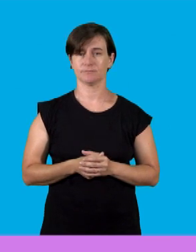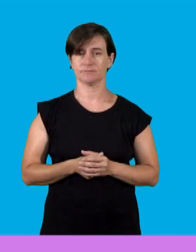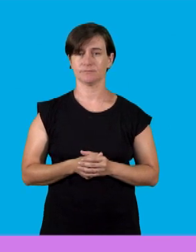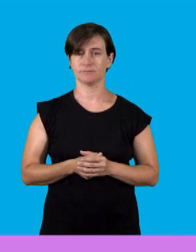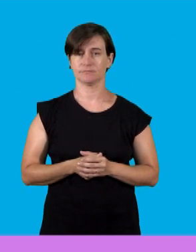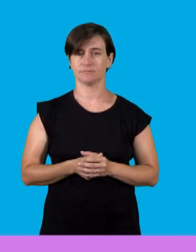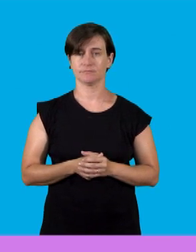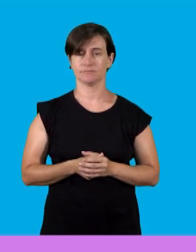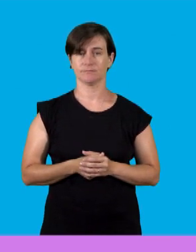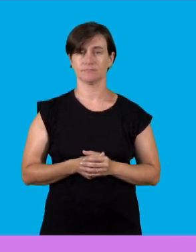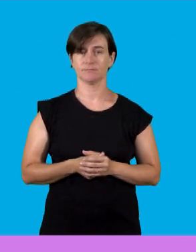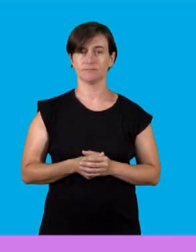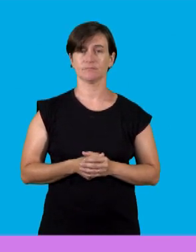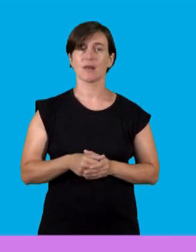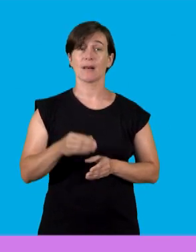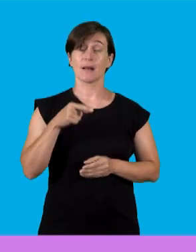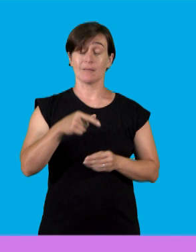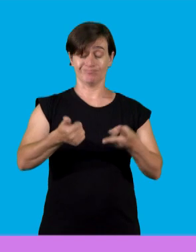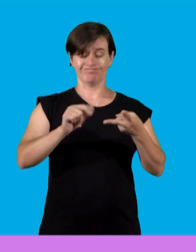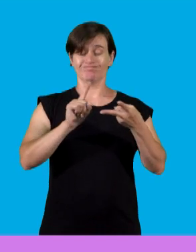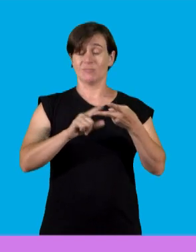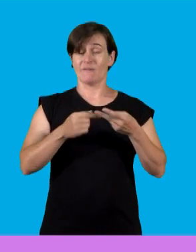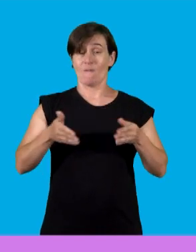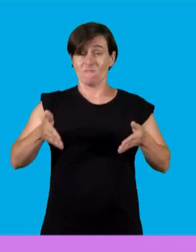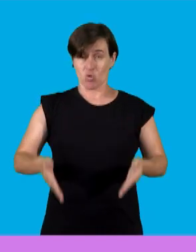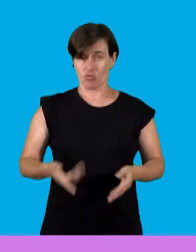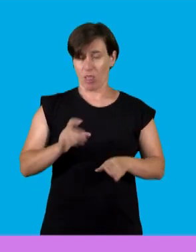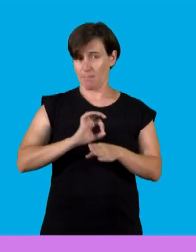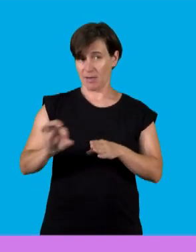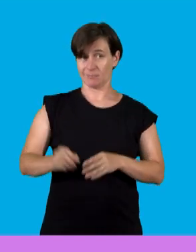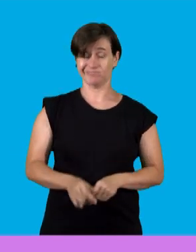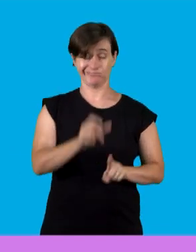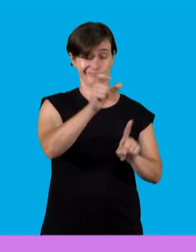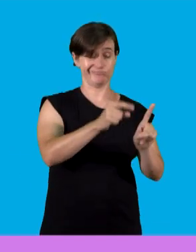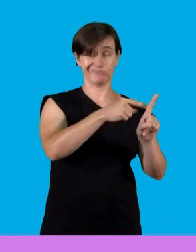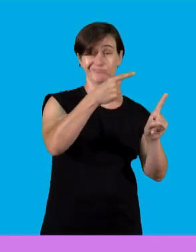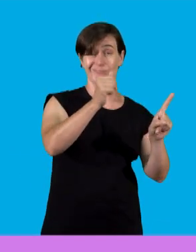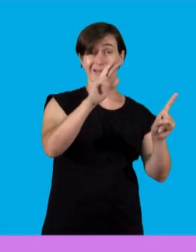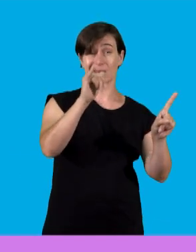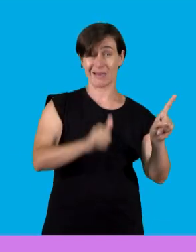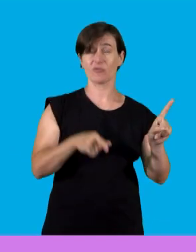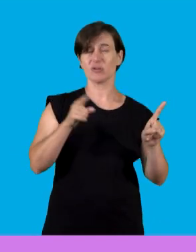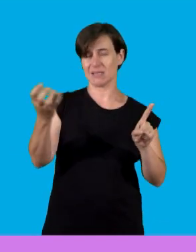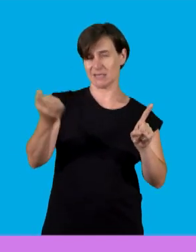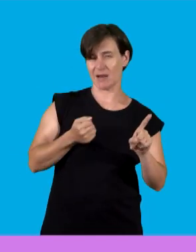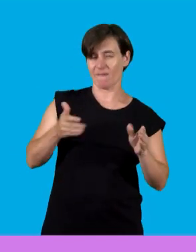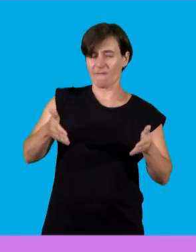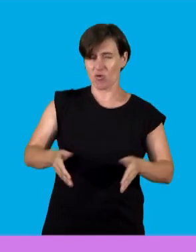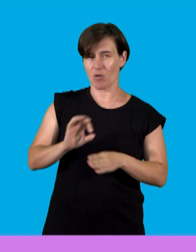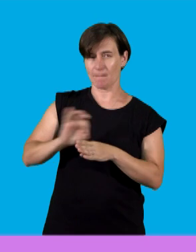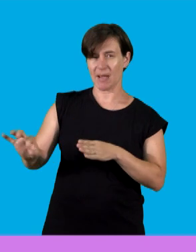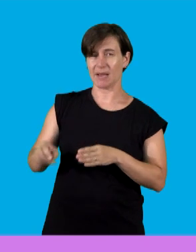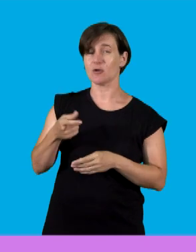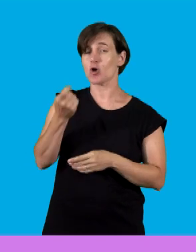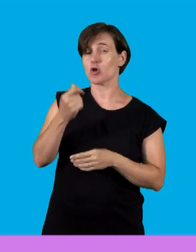2 is with regards to funeral plans, where we say Gary took out a funeral plan costing 17 Rand